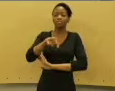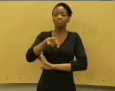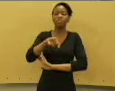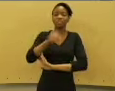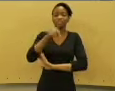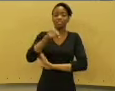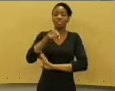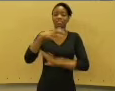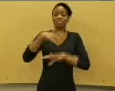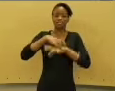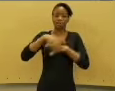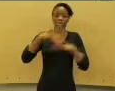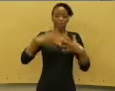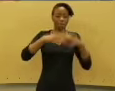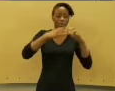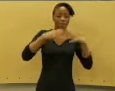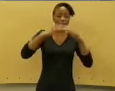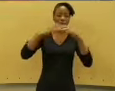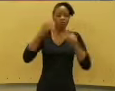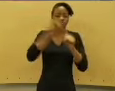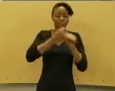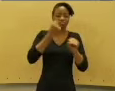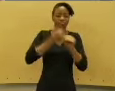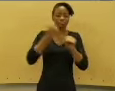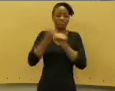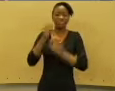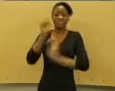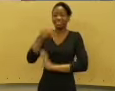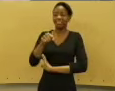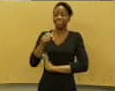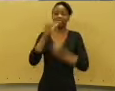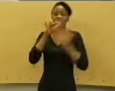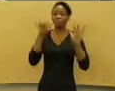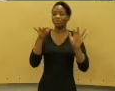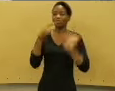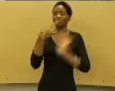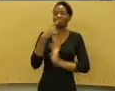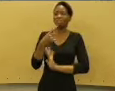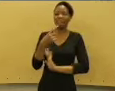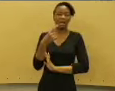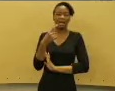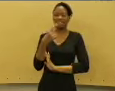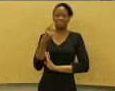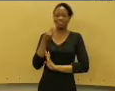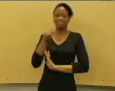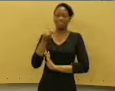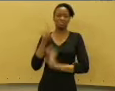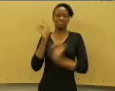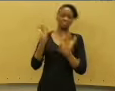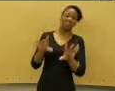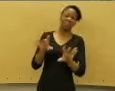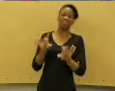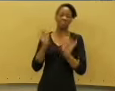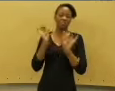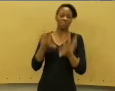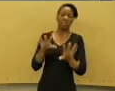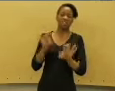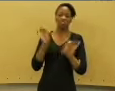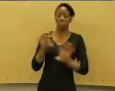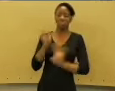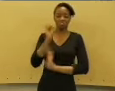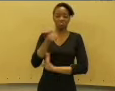vibrators when everybody was on some, oh no, this is terrible, they started producing machine guns. So the